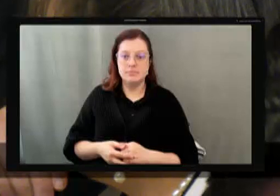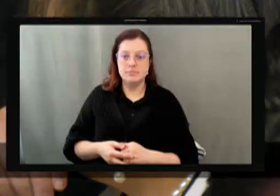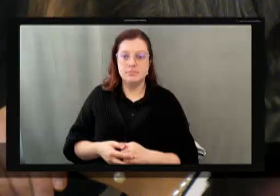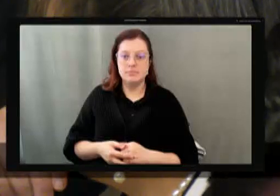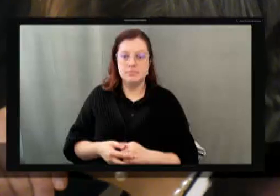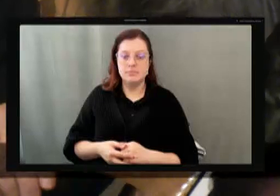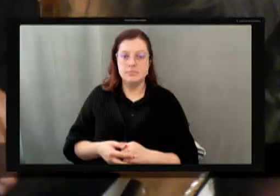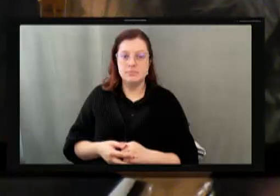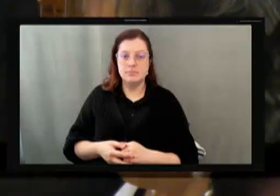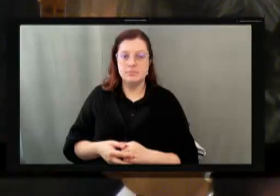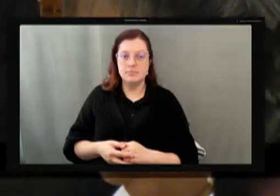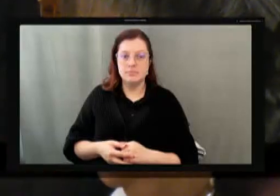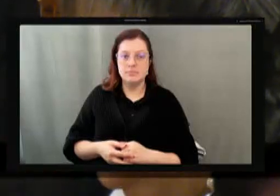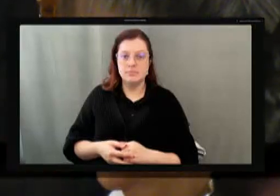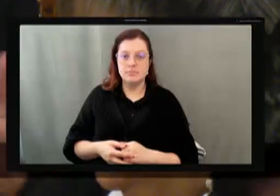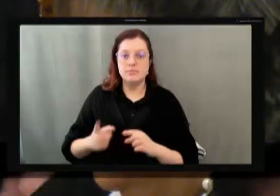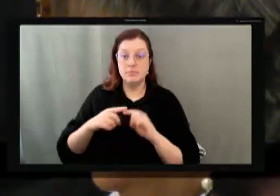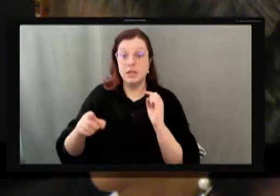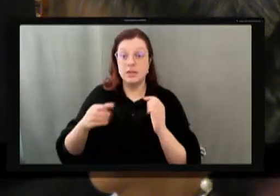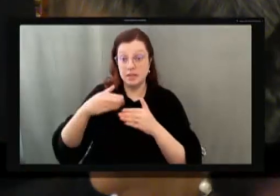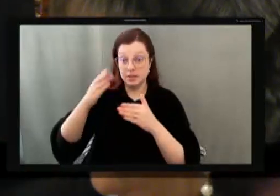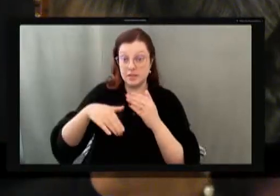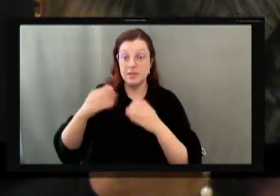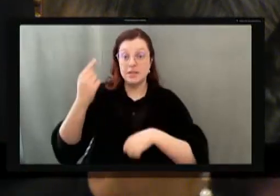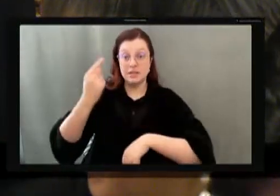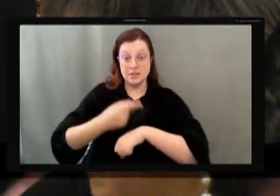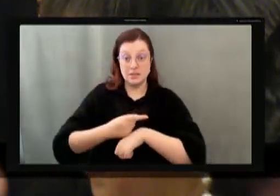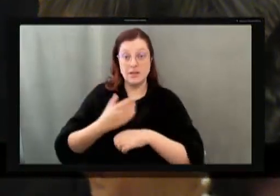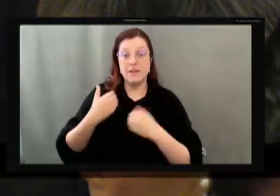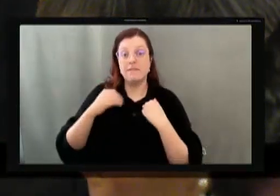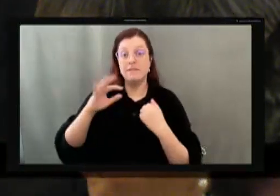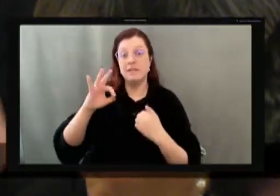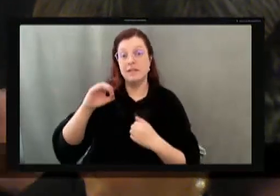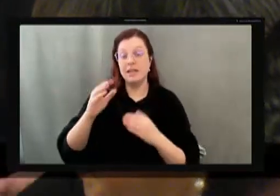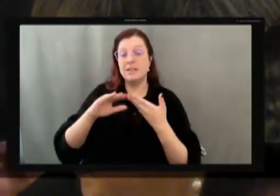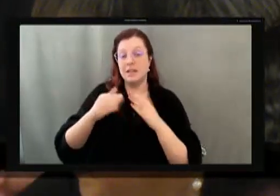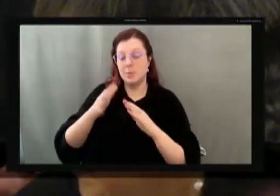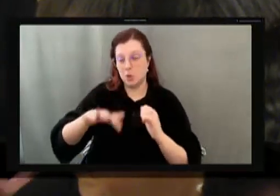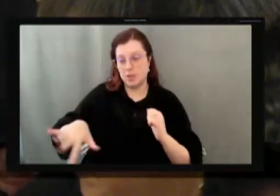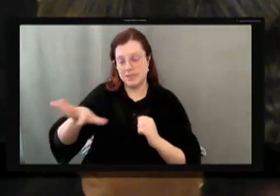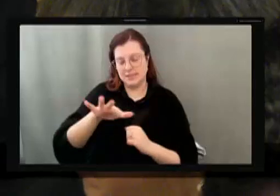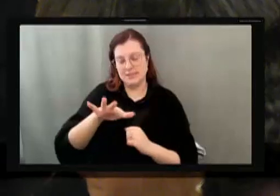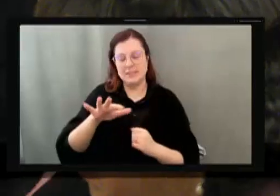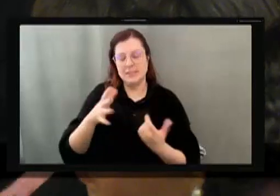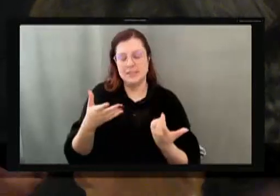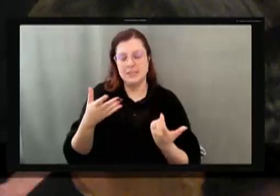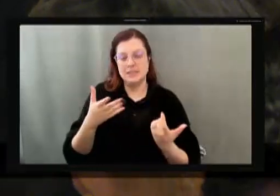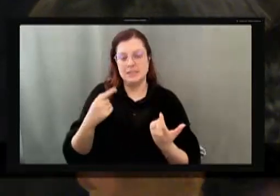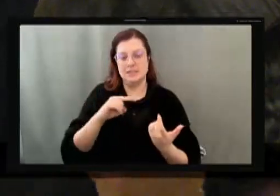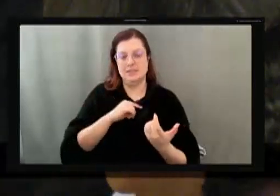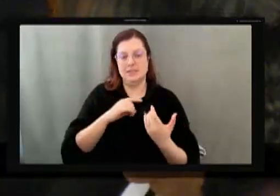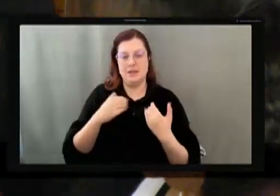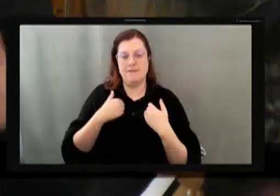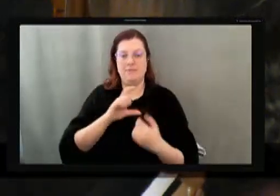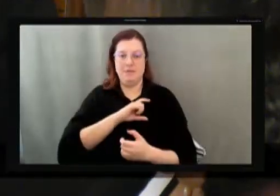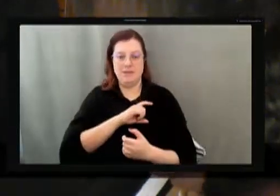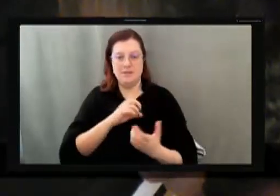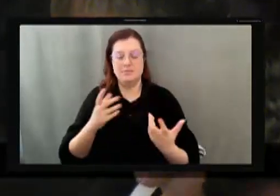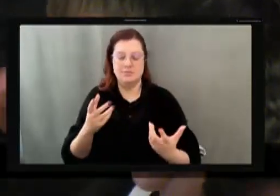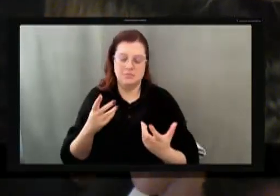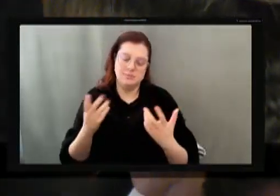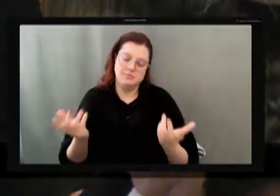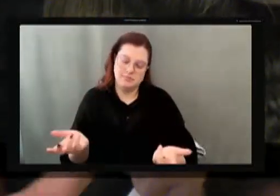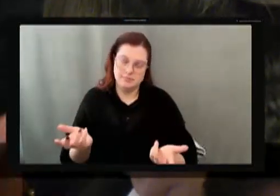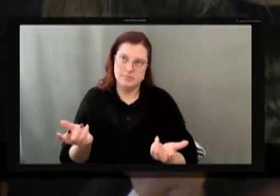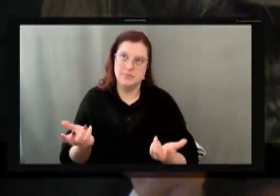You know, at the end of the day, you know, we've got 90 neighborhoods, and it seems like even with the force that we have, we should, you know, so let's just say there's